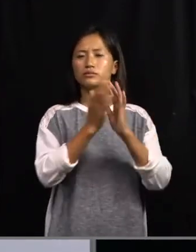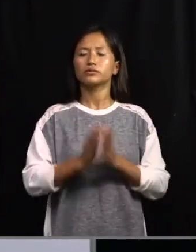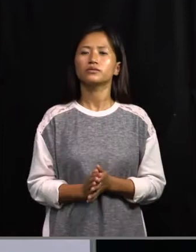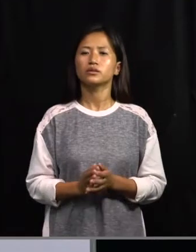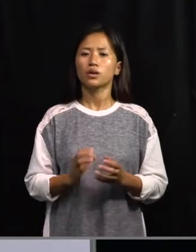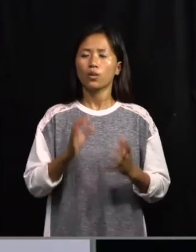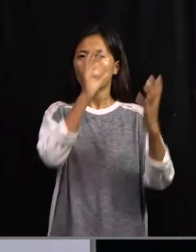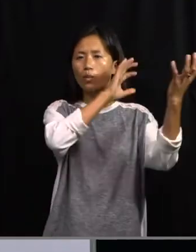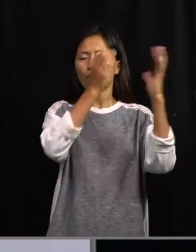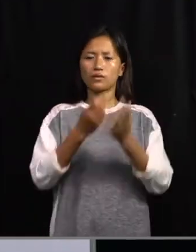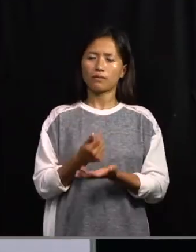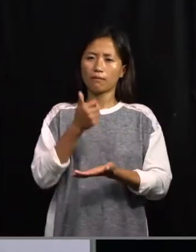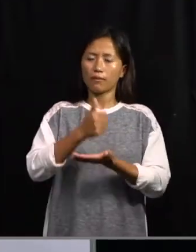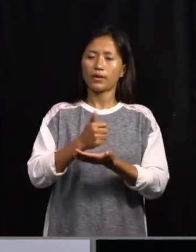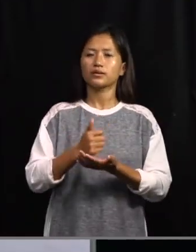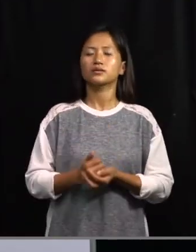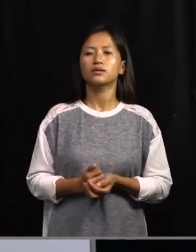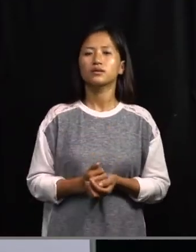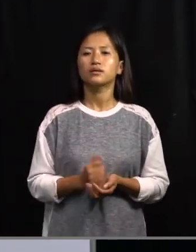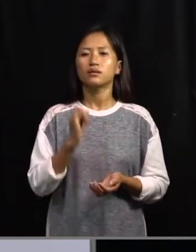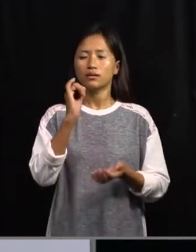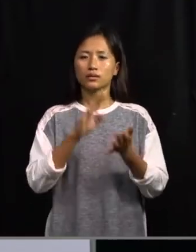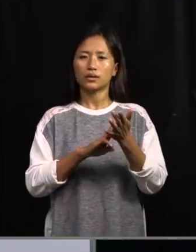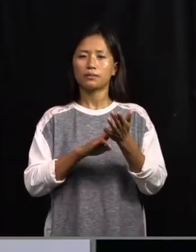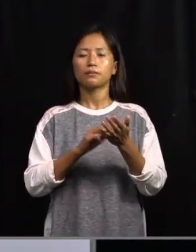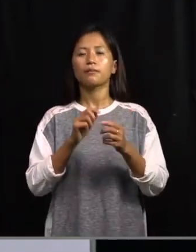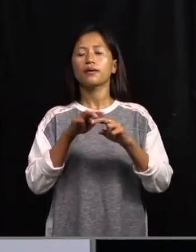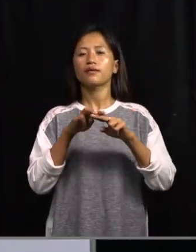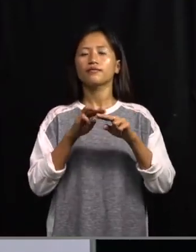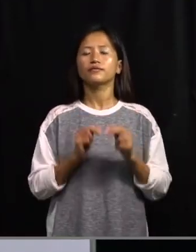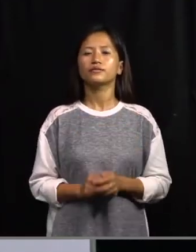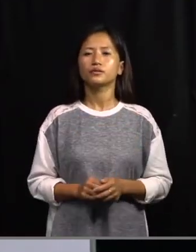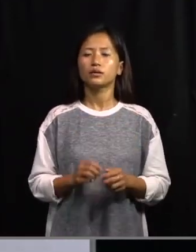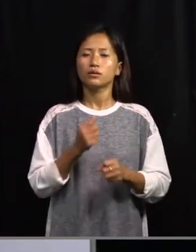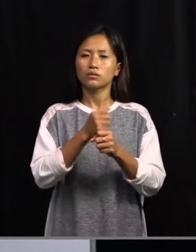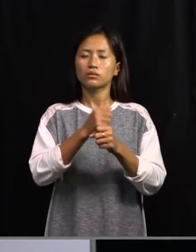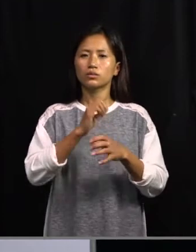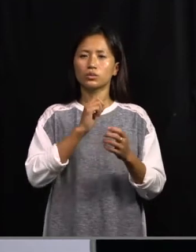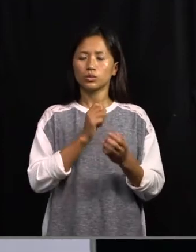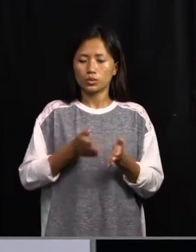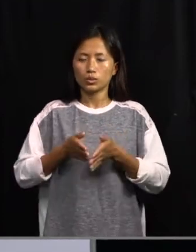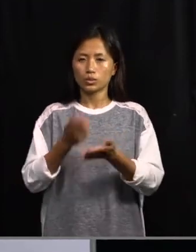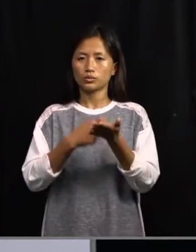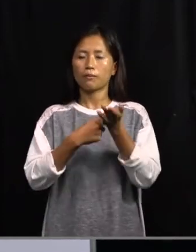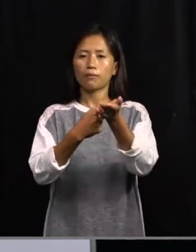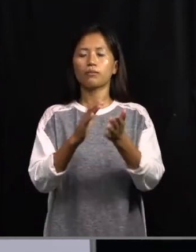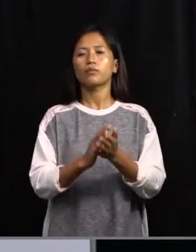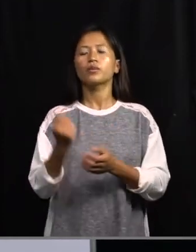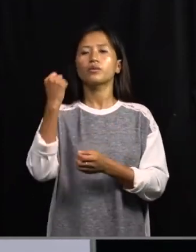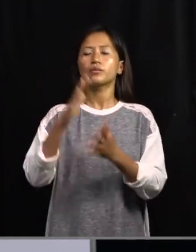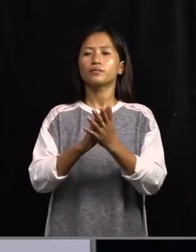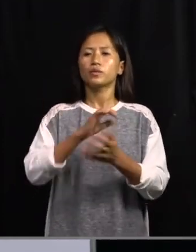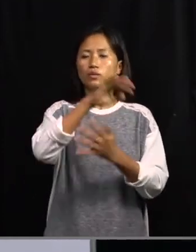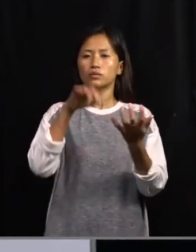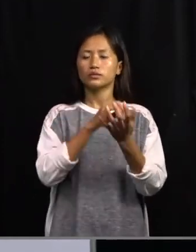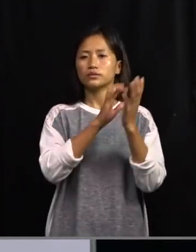World Bank, or maybe IMF. So when the government borrows money from all these institutions, or sometimes the